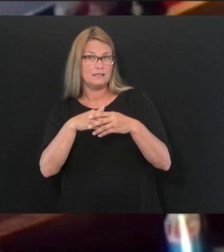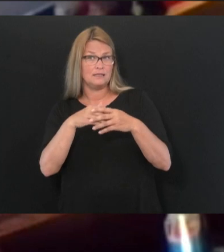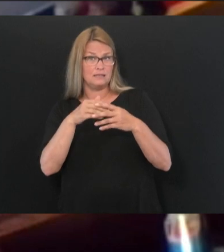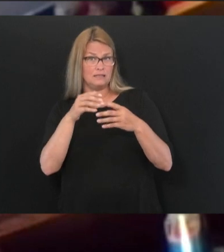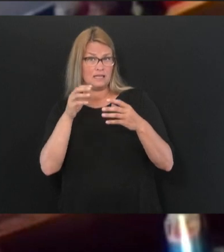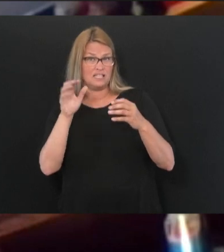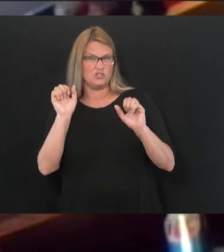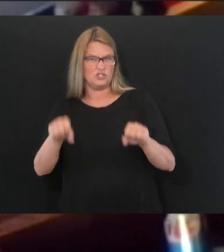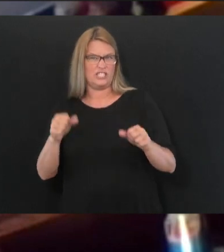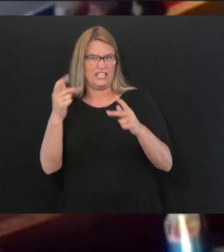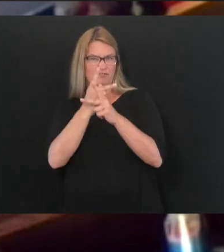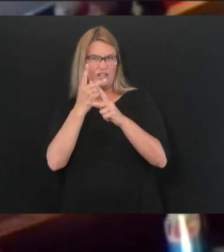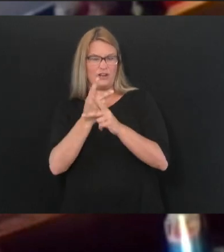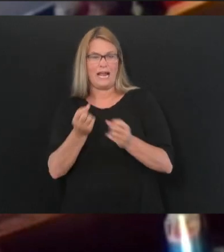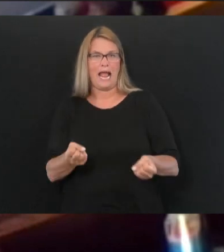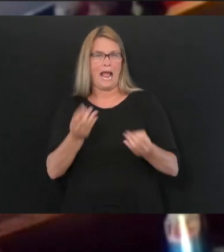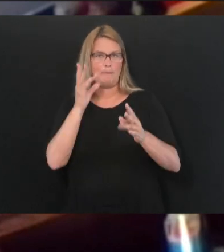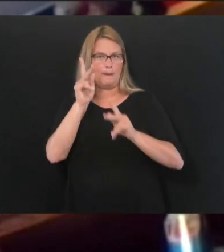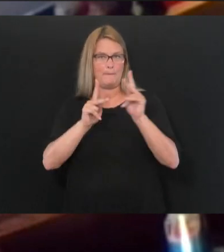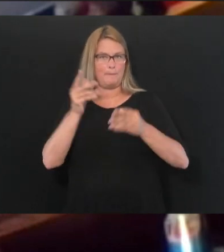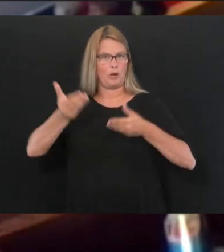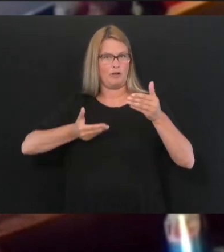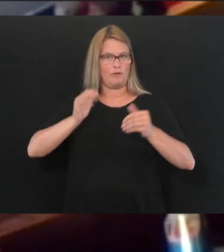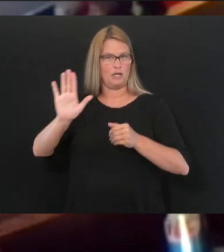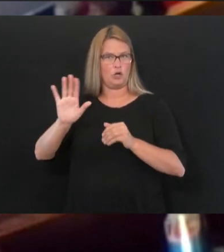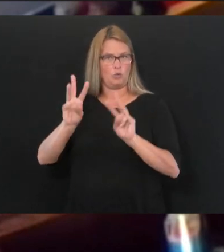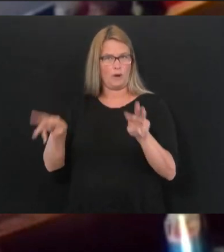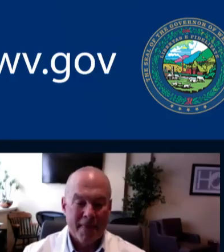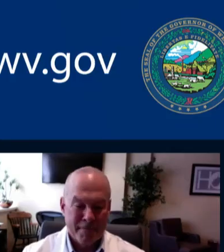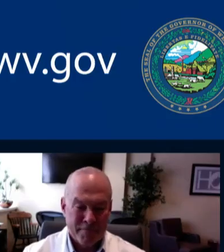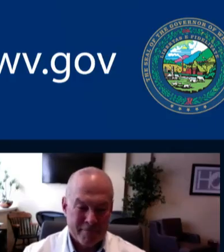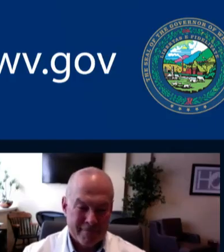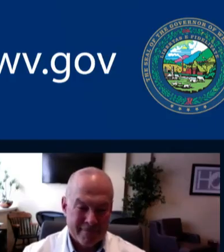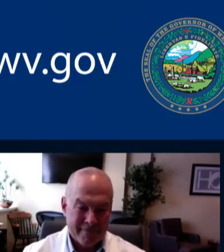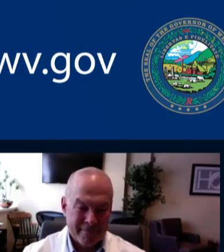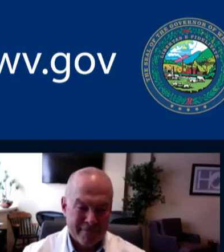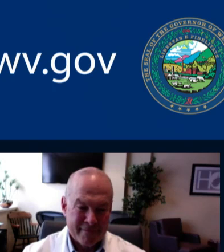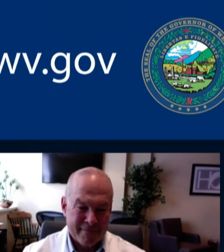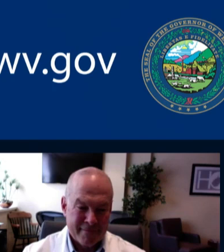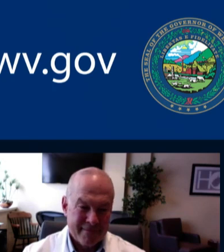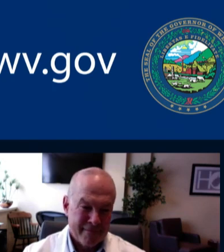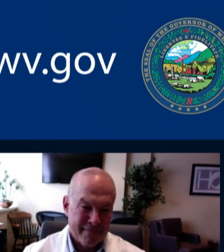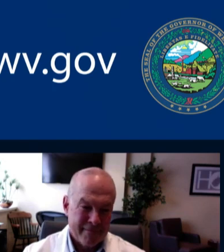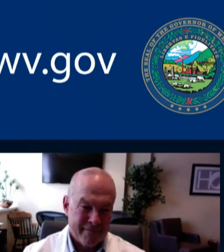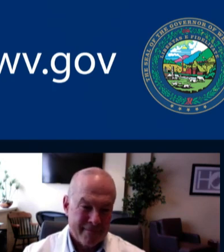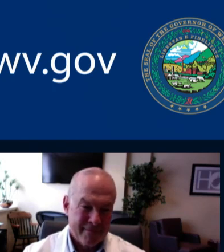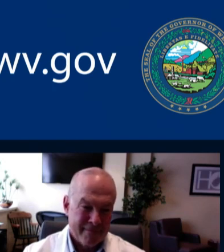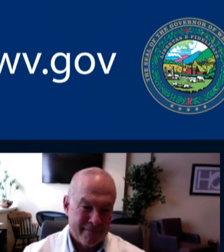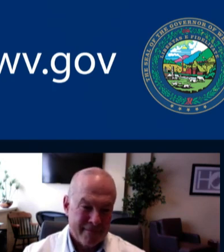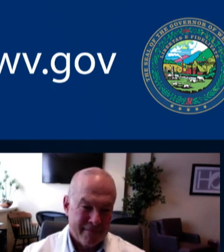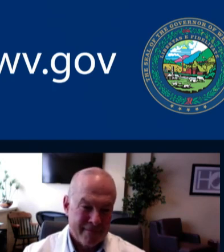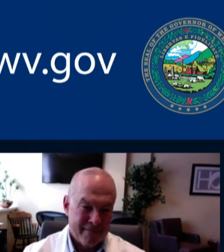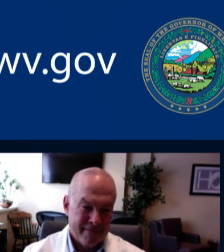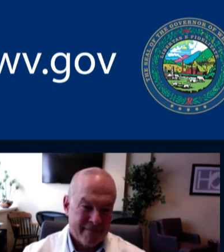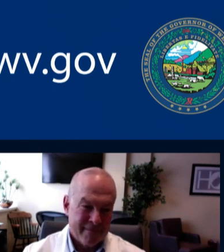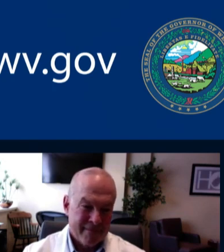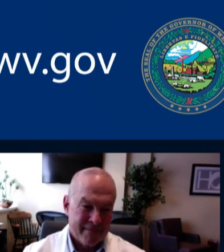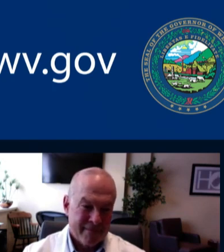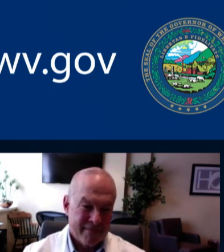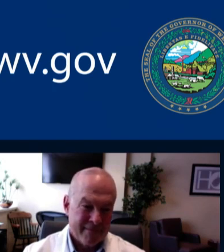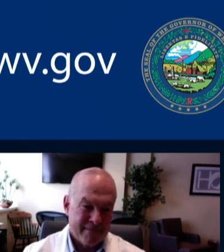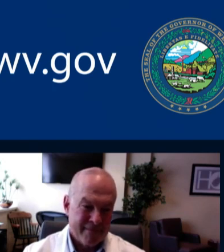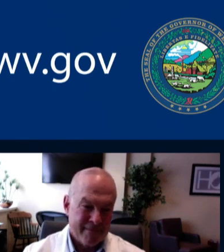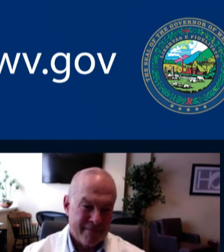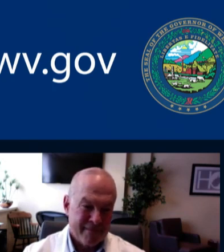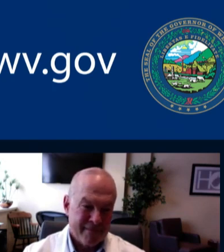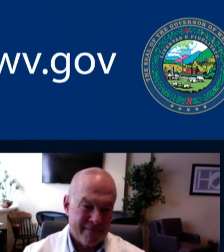out how many people to invite. Thanks. Okay, David, I really need to ask one question of